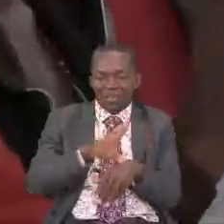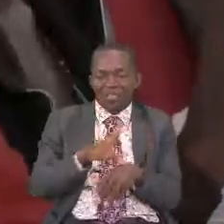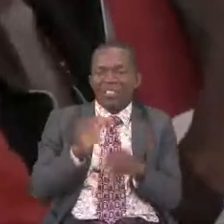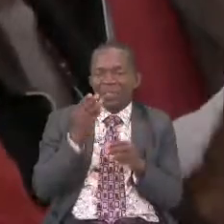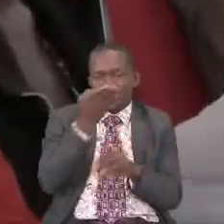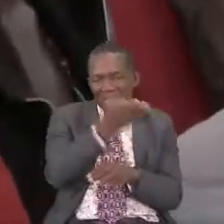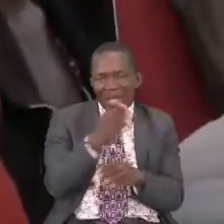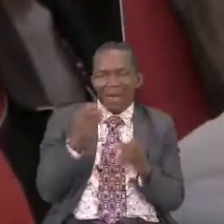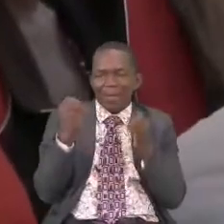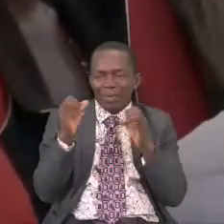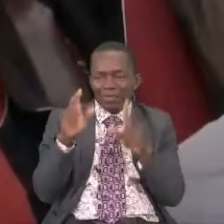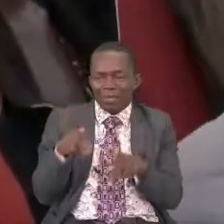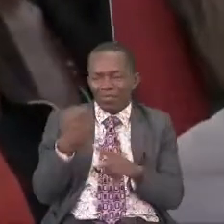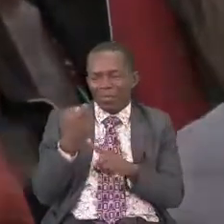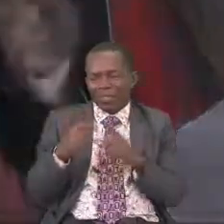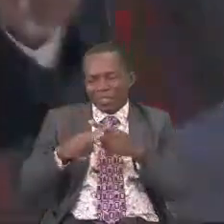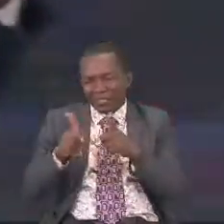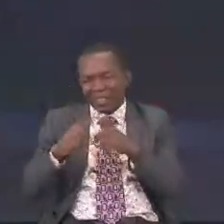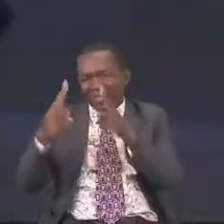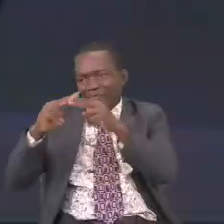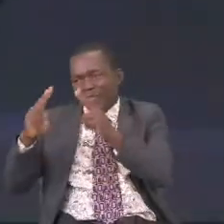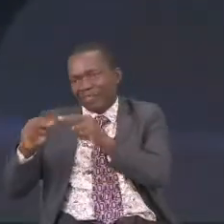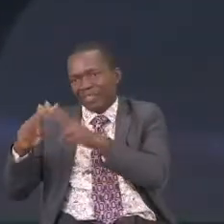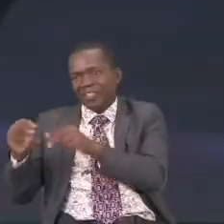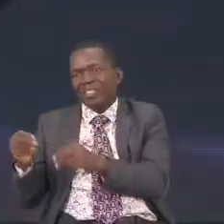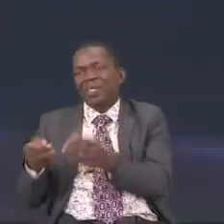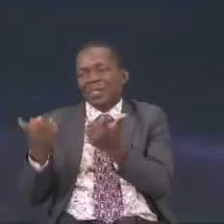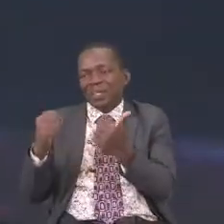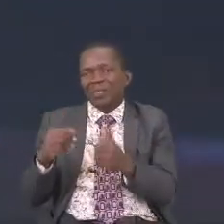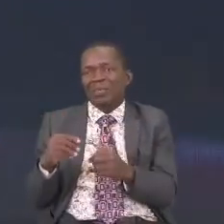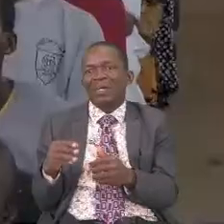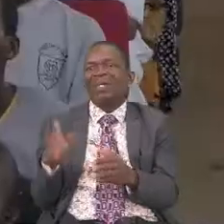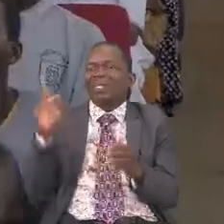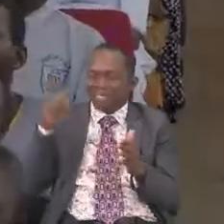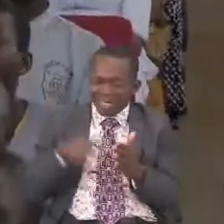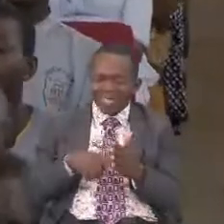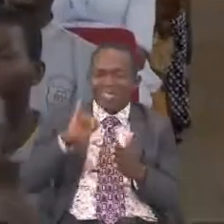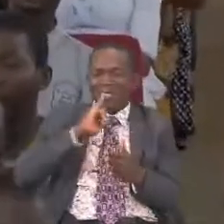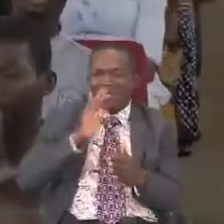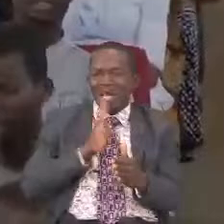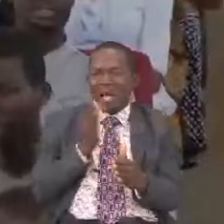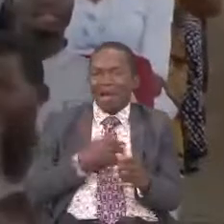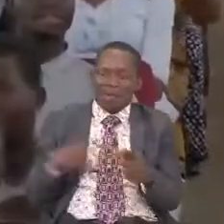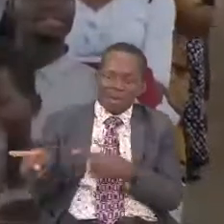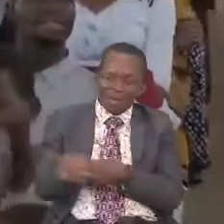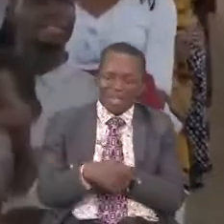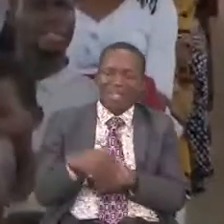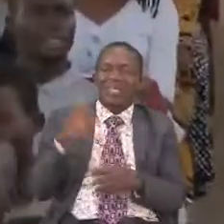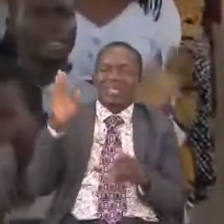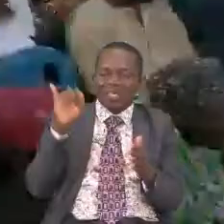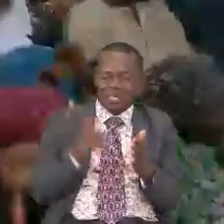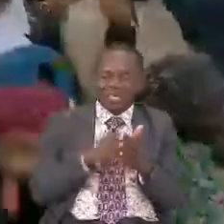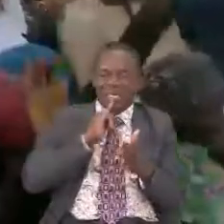the other villages, they were coming. This is our day. It is your